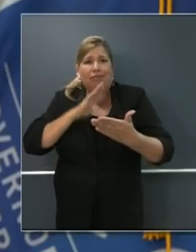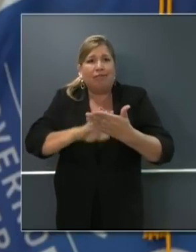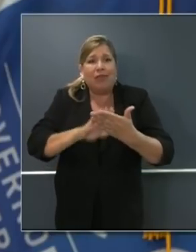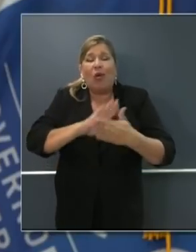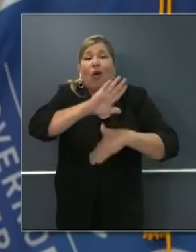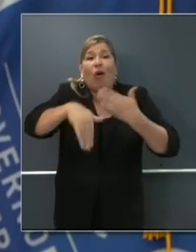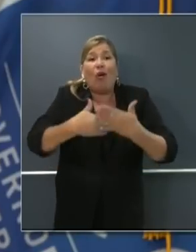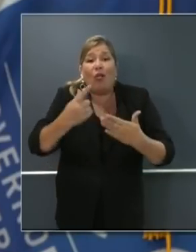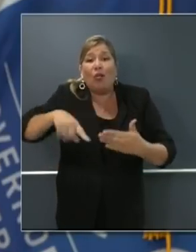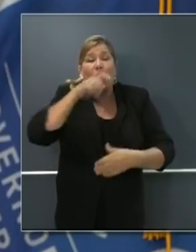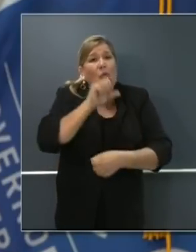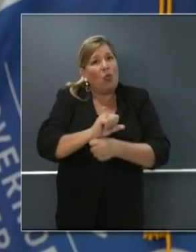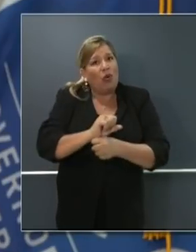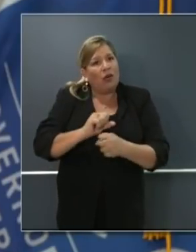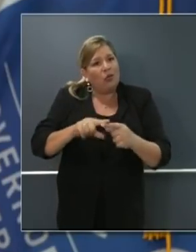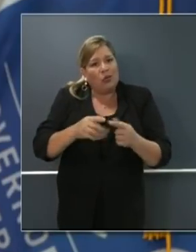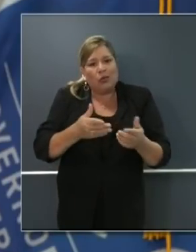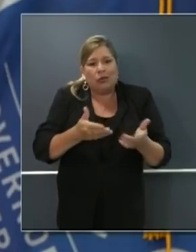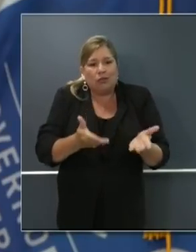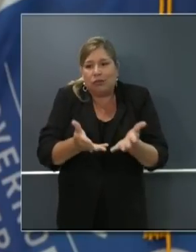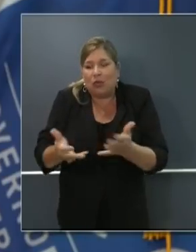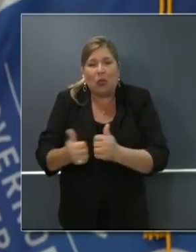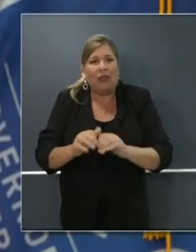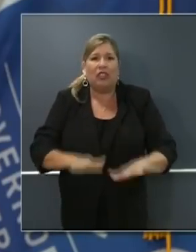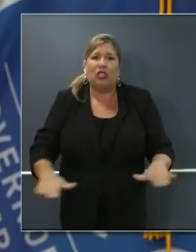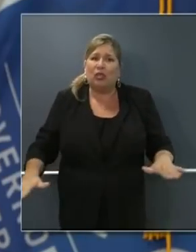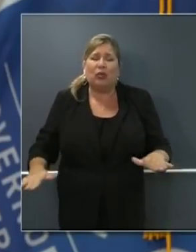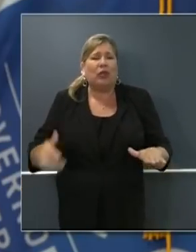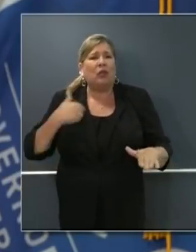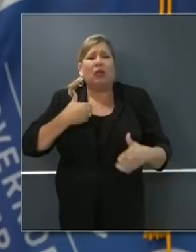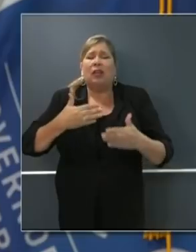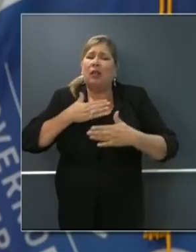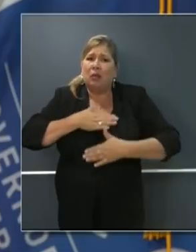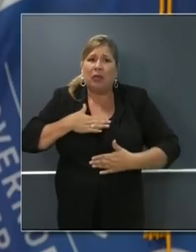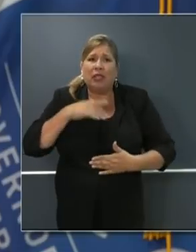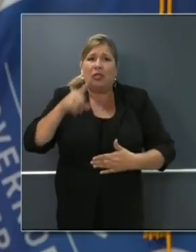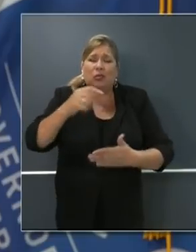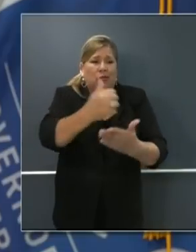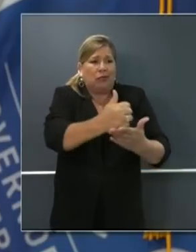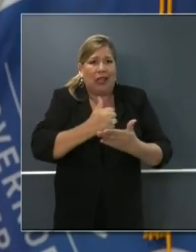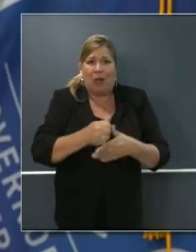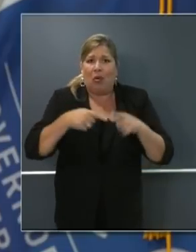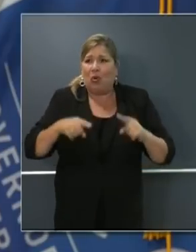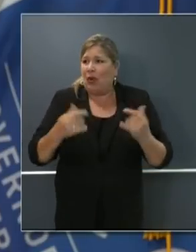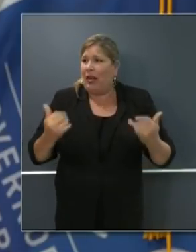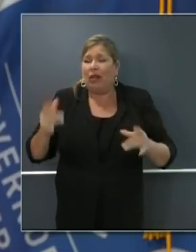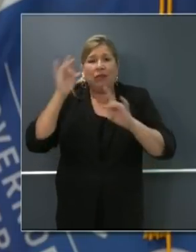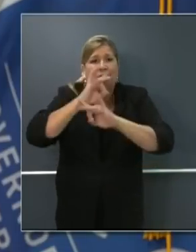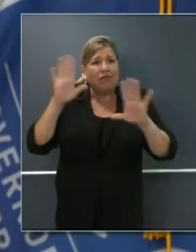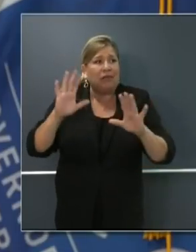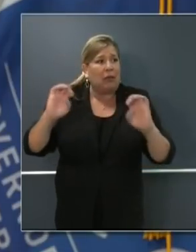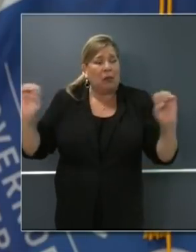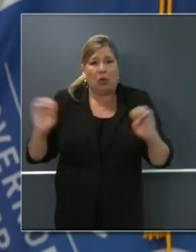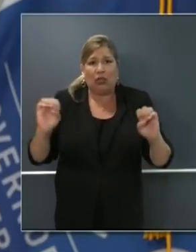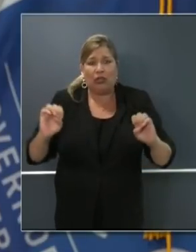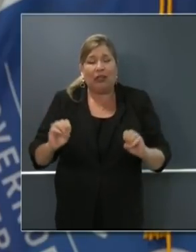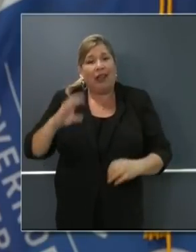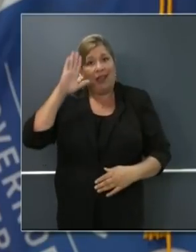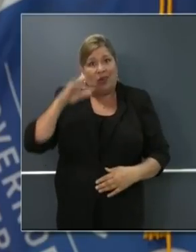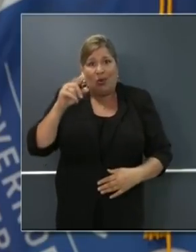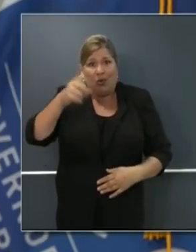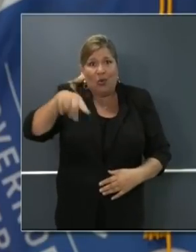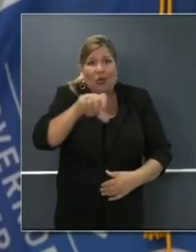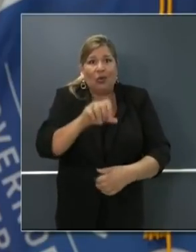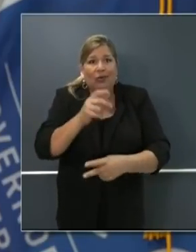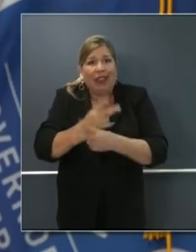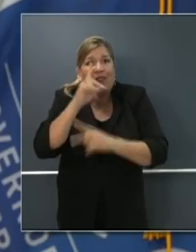our state who are serving to buffer the stress that's happening with this public health emergency across our state while they're caring for themselves and their